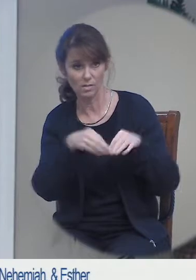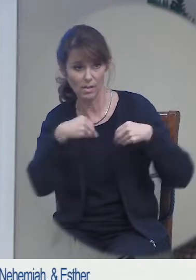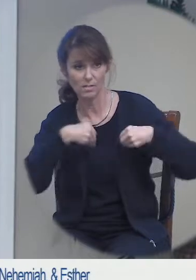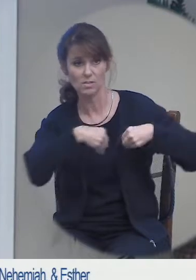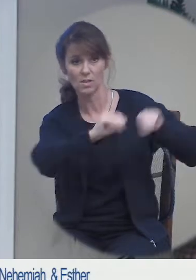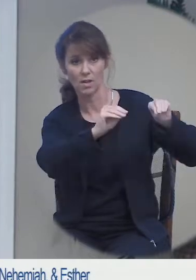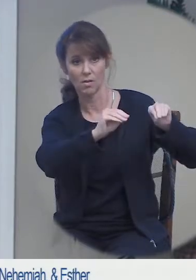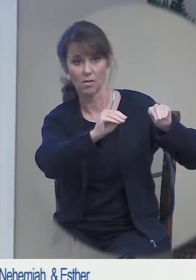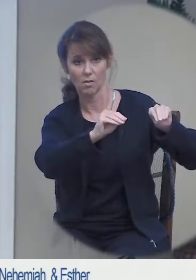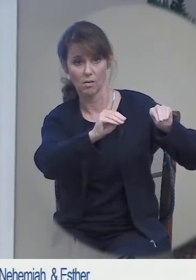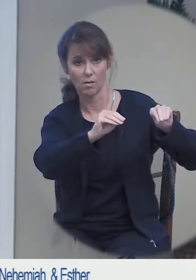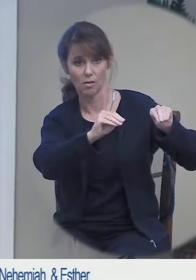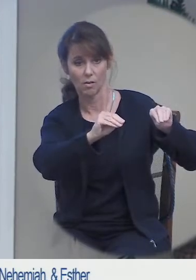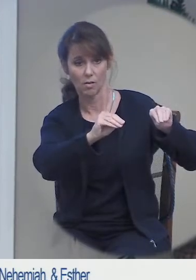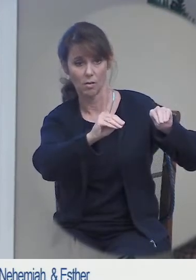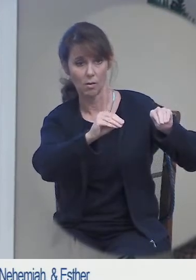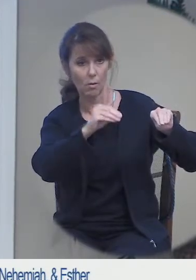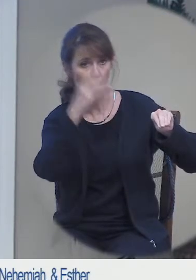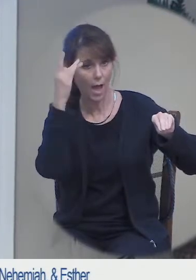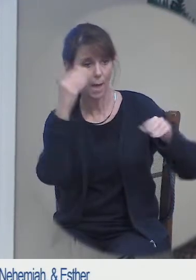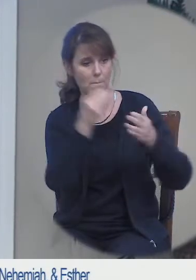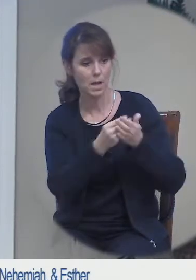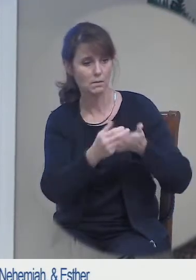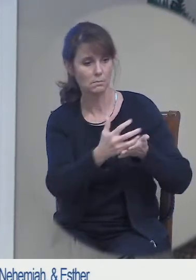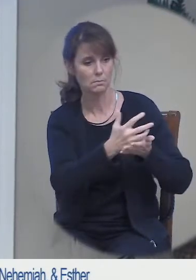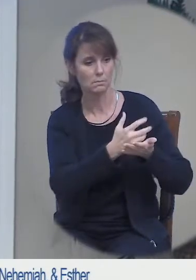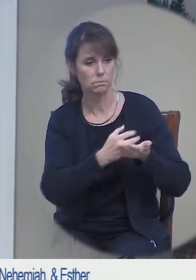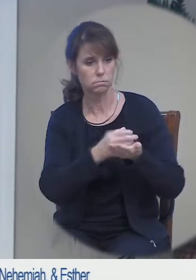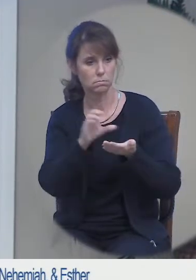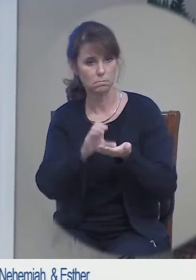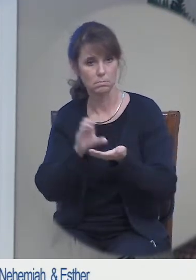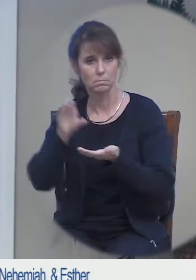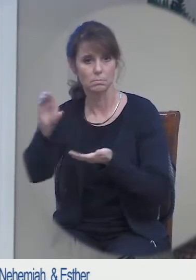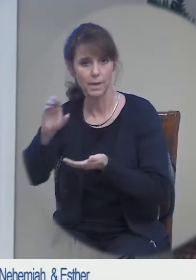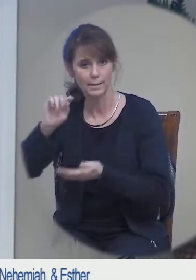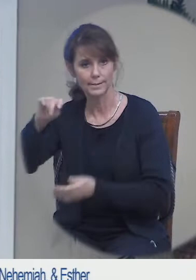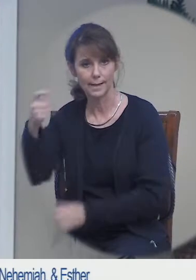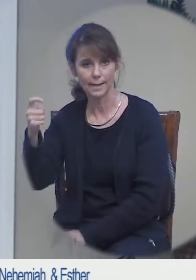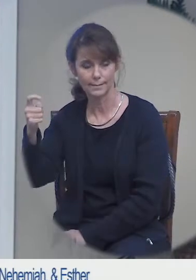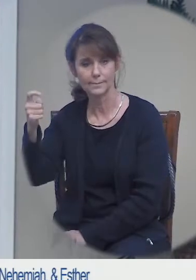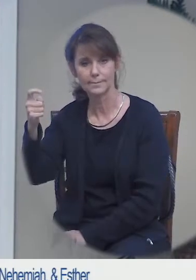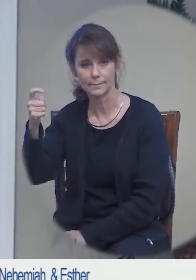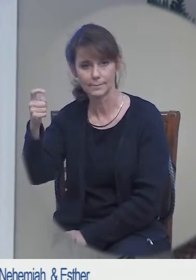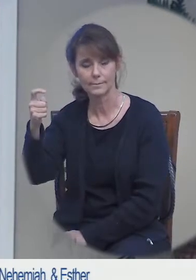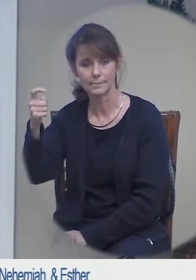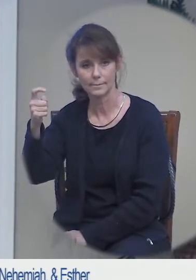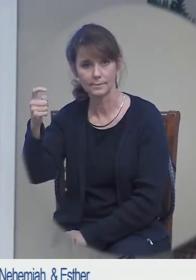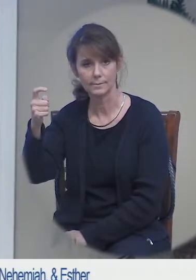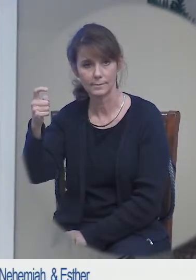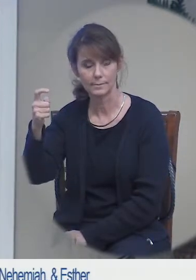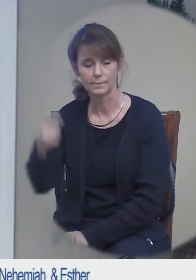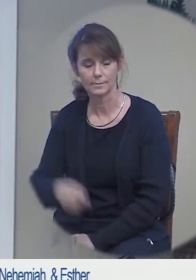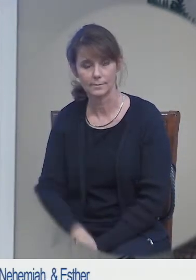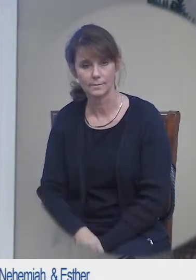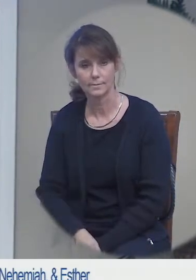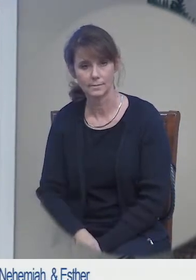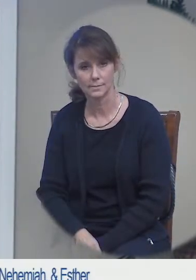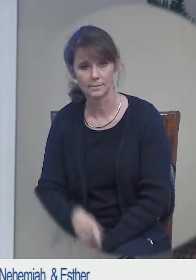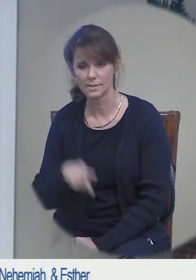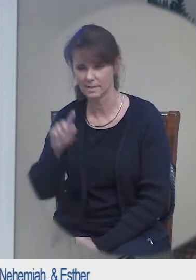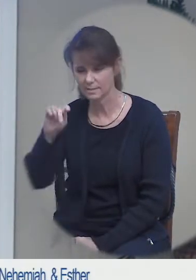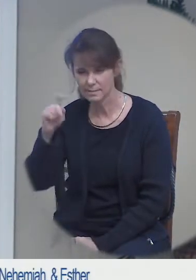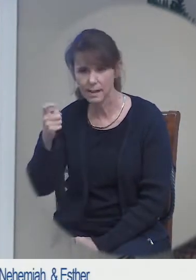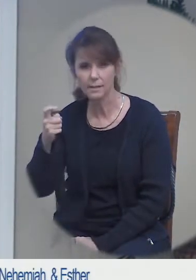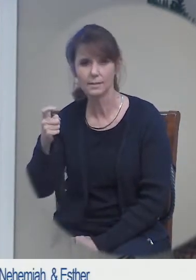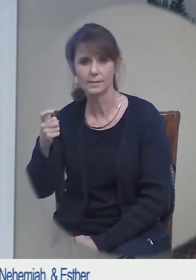taxes. And even others seemed to have to create indentured servitude within their